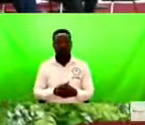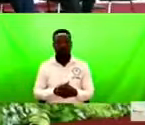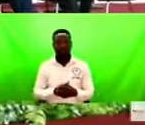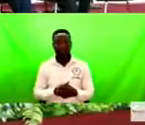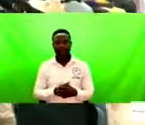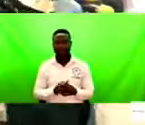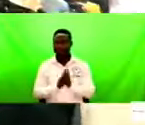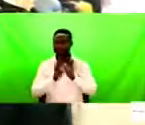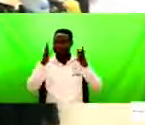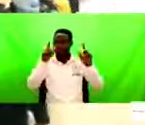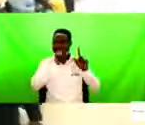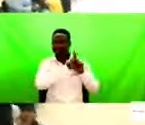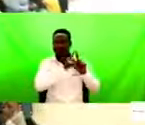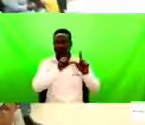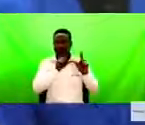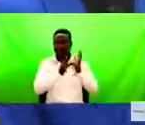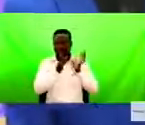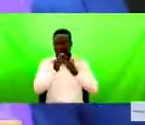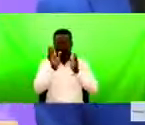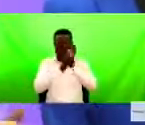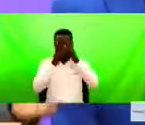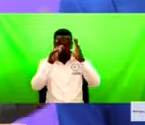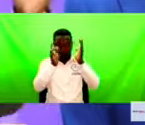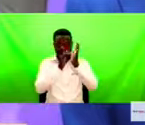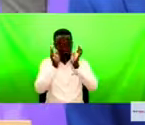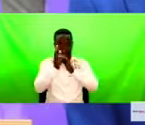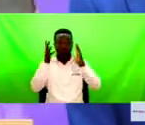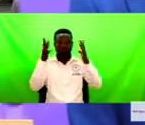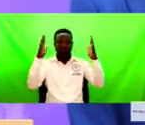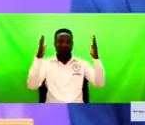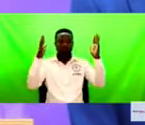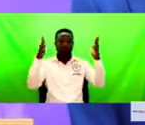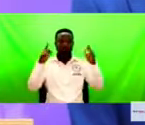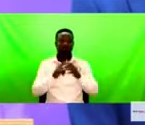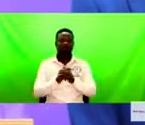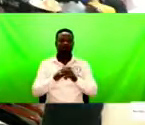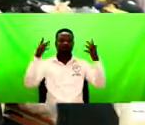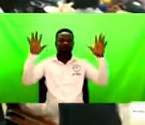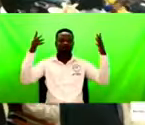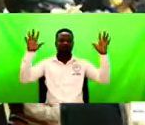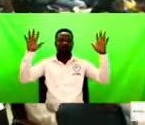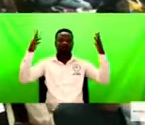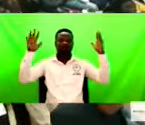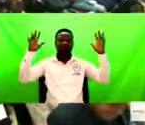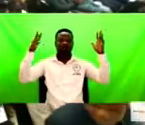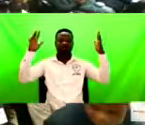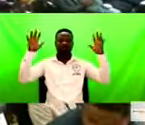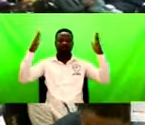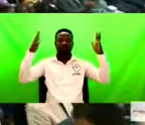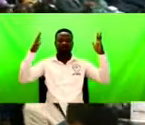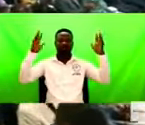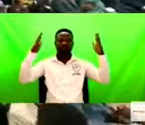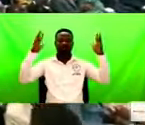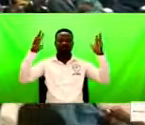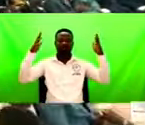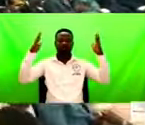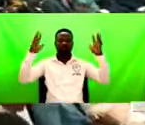together for Jesus, people of God. People of God, a very big round of applause to the name of the Lord.